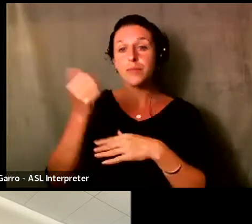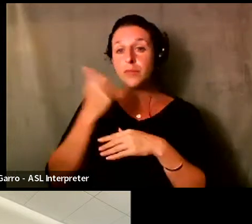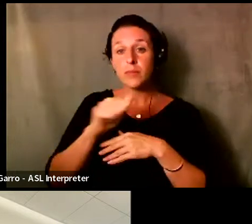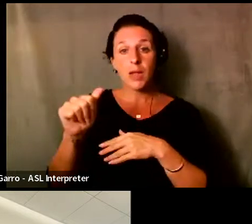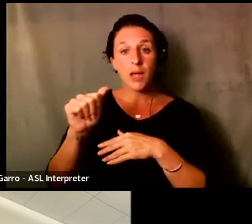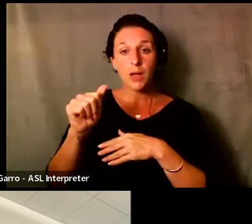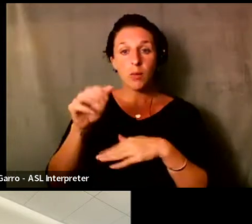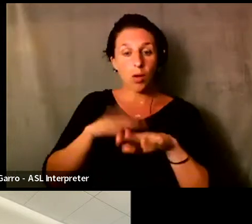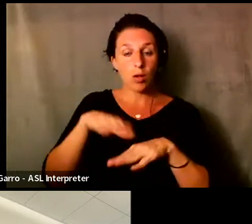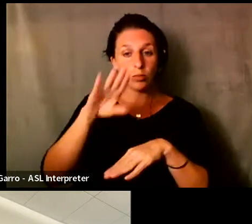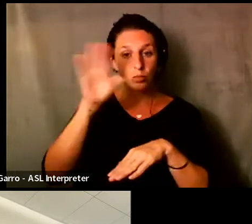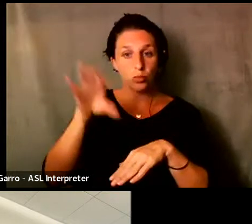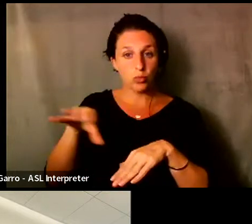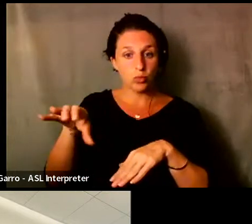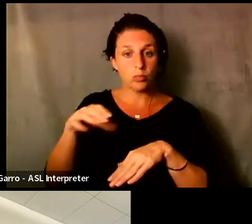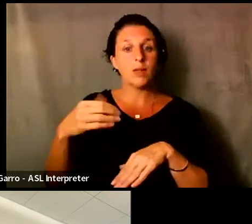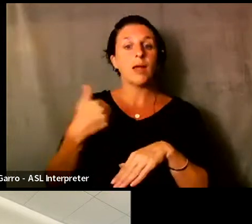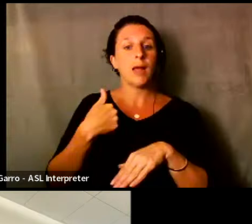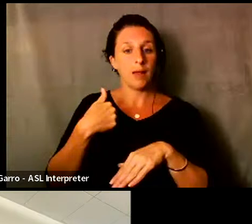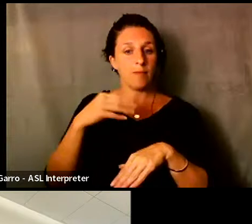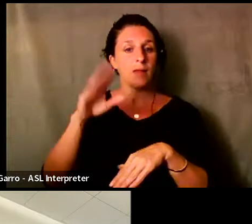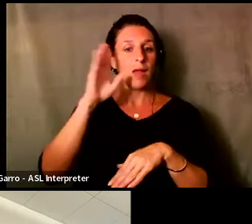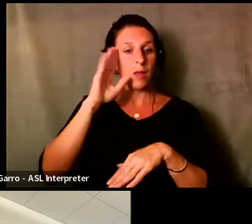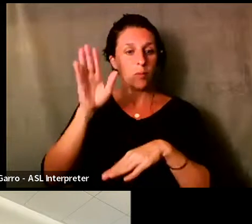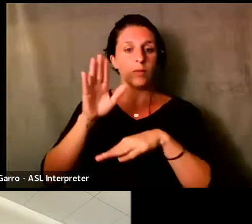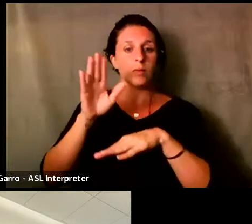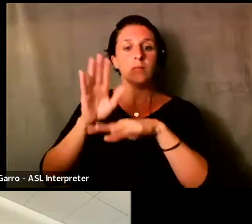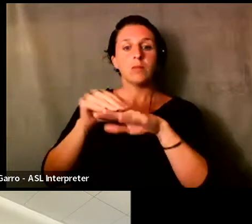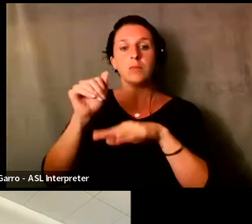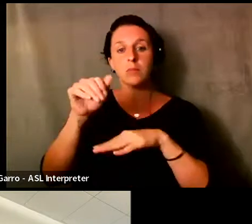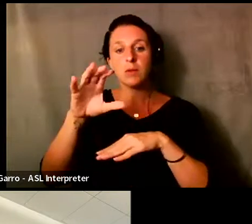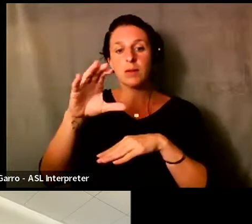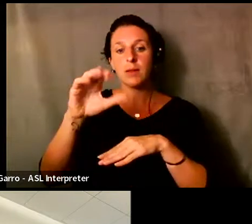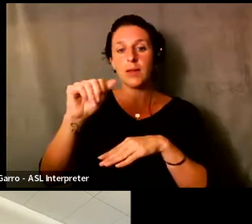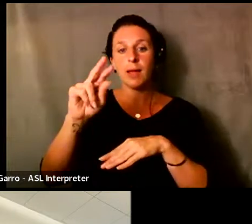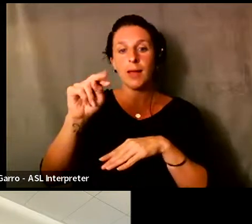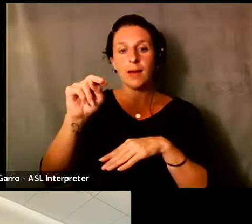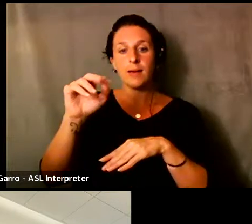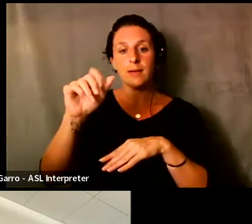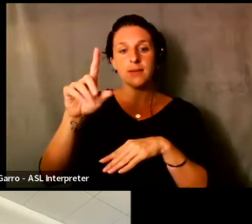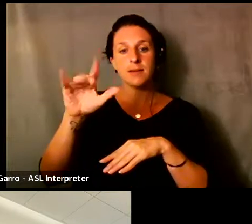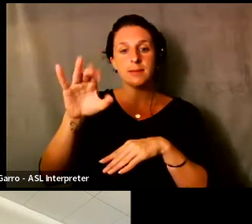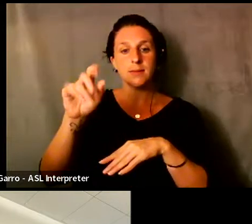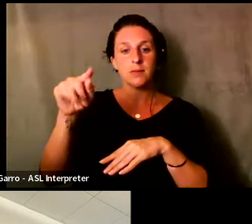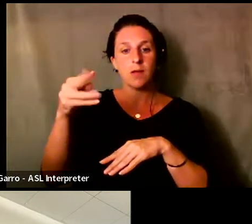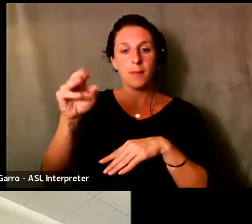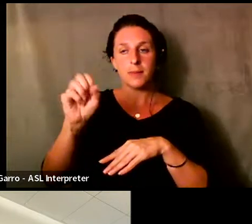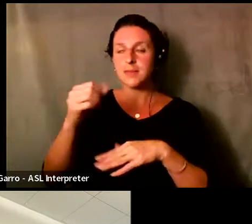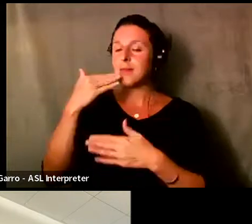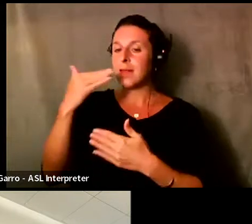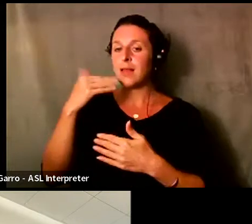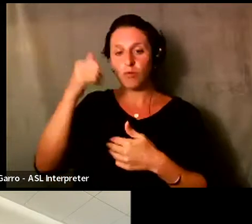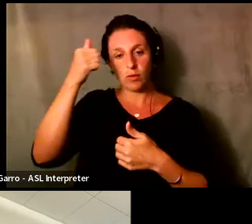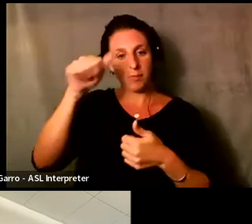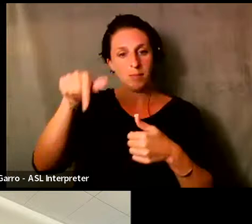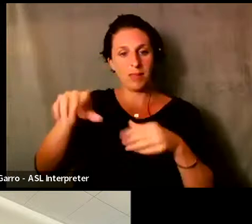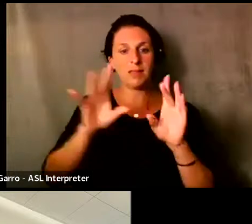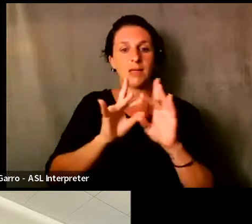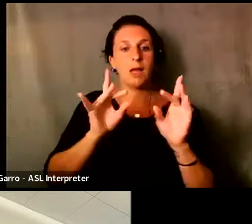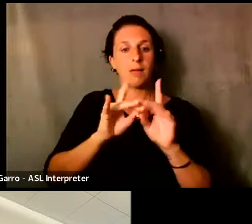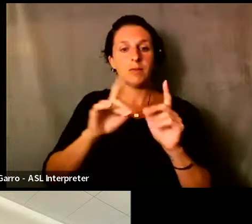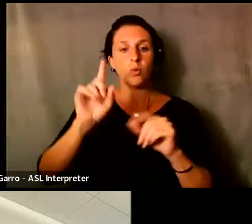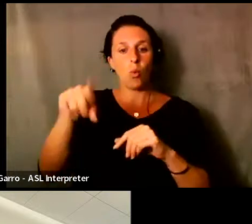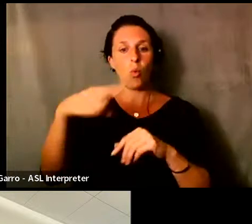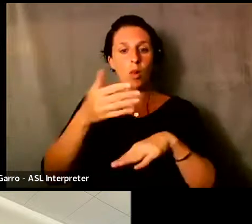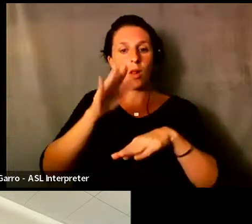Anybody on Zoom? There is. I'll be promoting Candace Thomas. Thank you. And remember that this comment is only